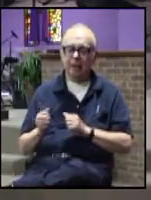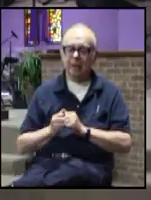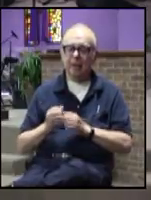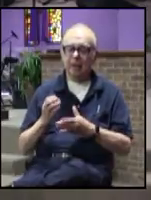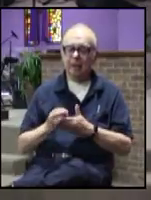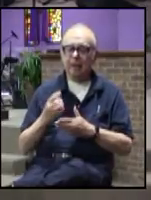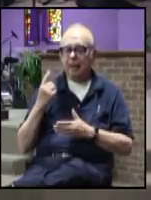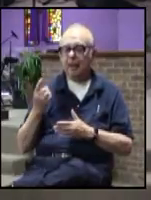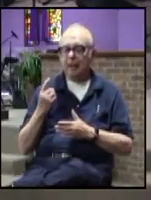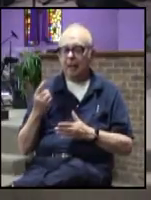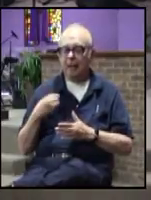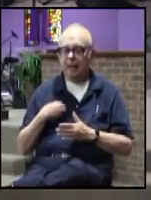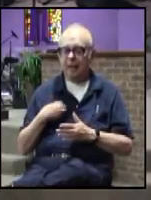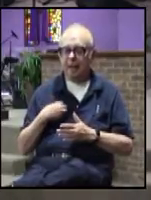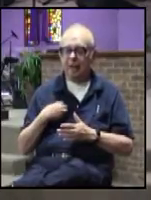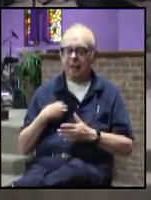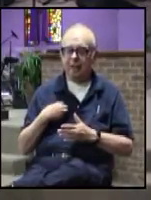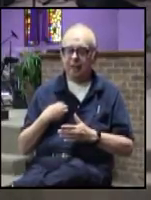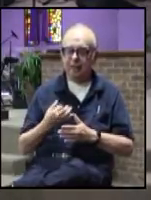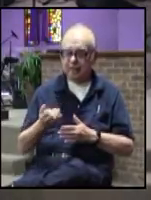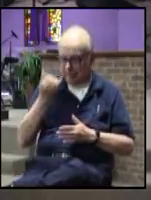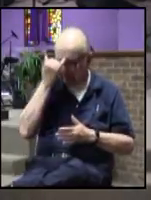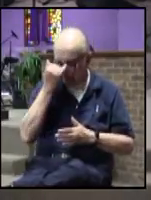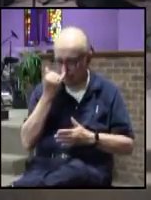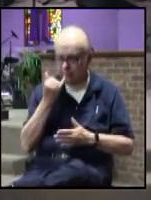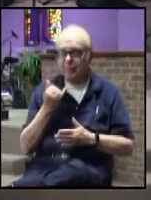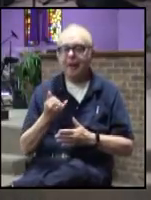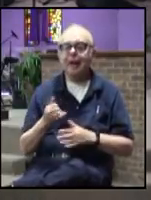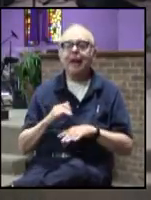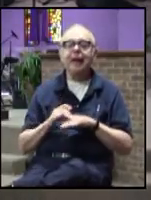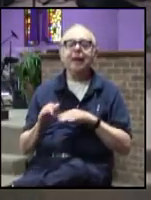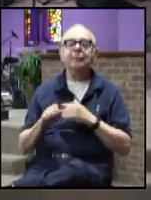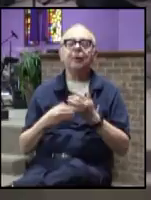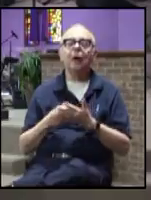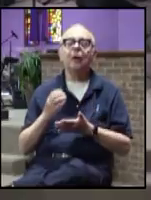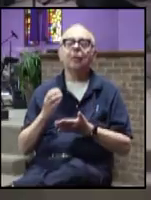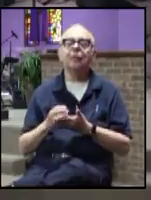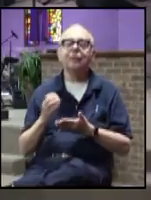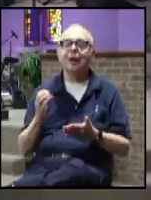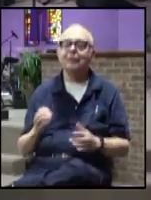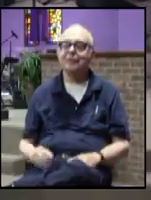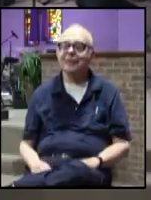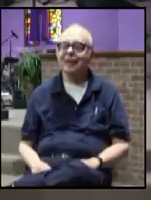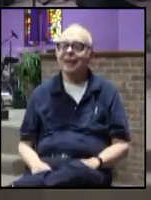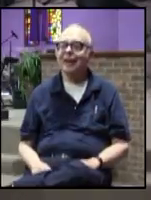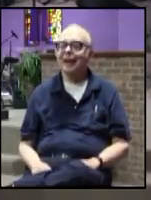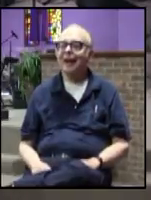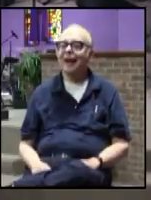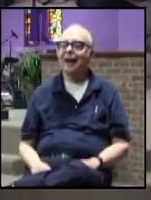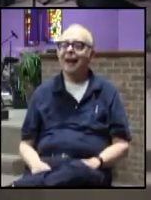with the cups, thinking that I was stupid enough to empty all those cups and put them in there.